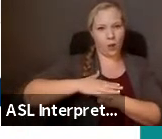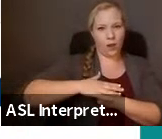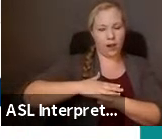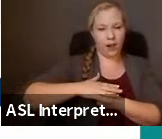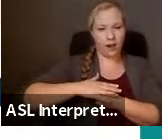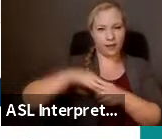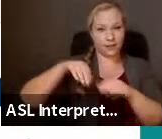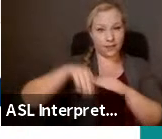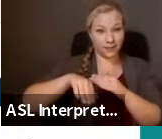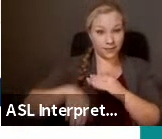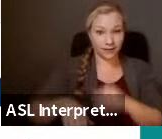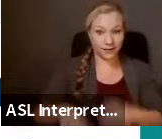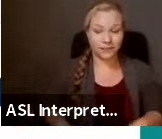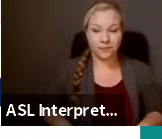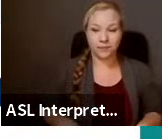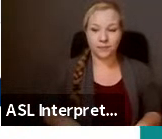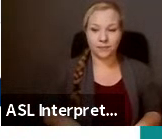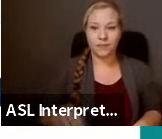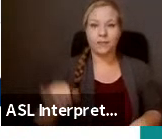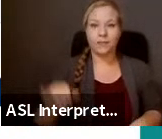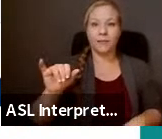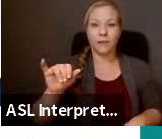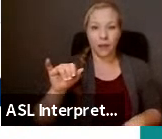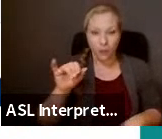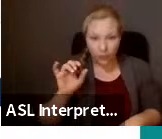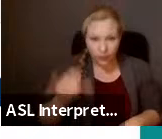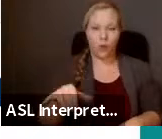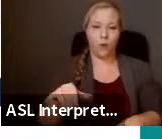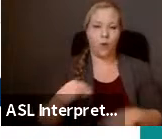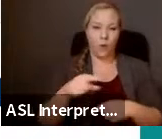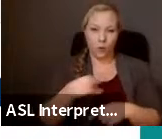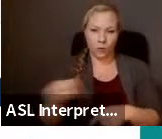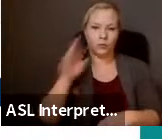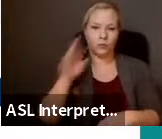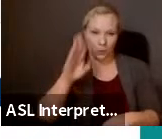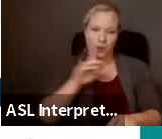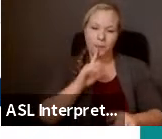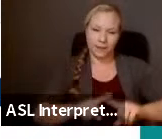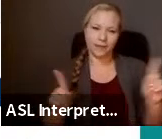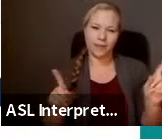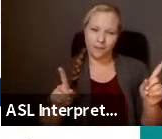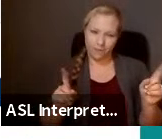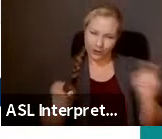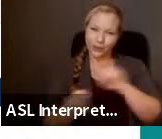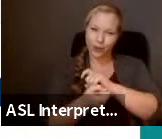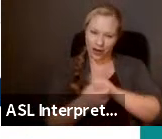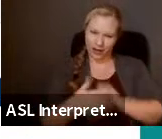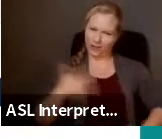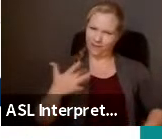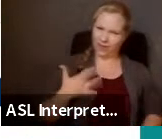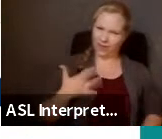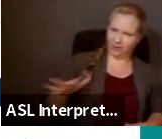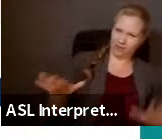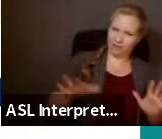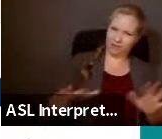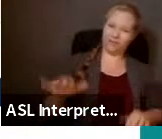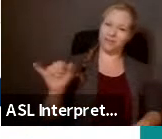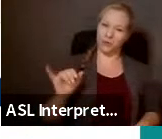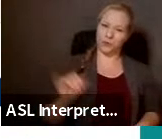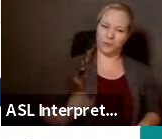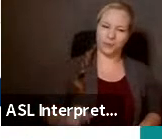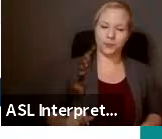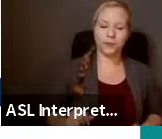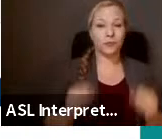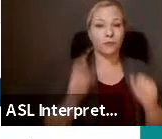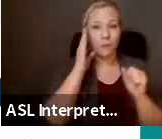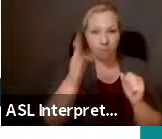function, those active transportation connections are going to look and feel different as well. So again, we'll zoom